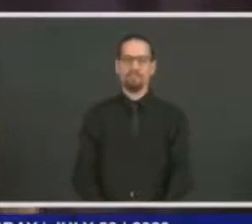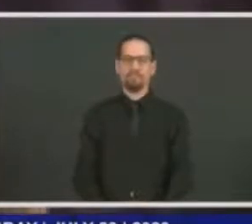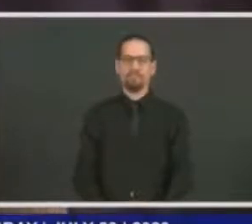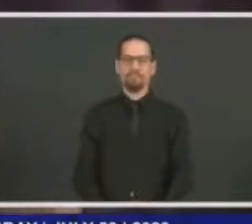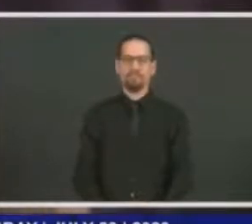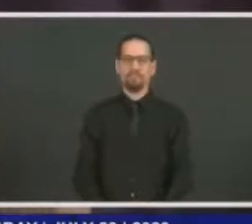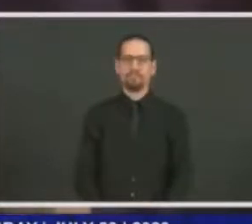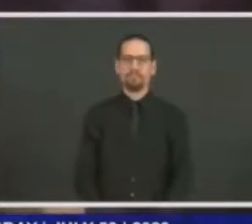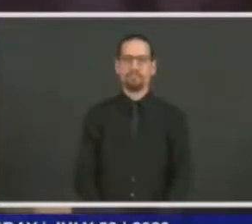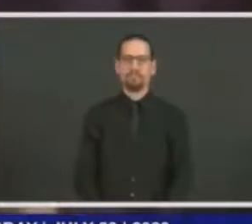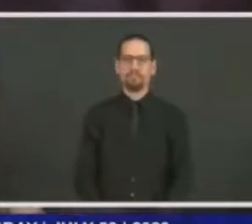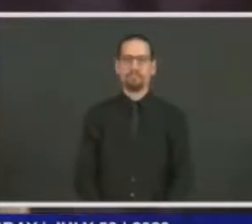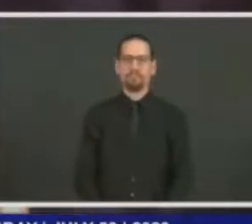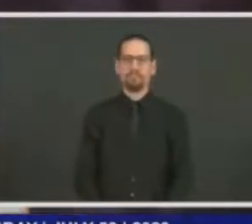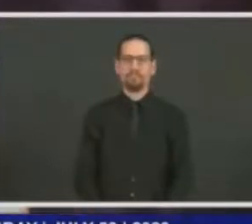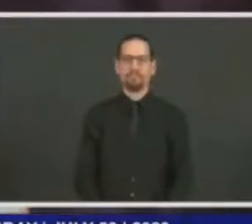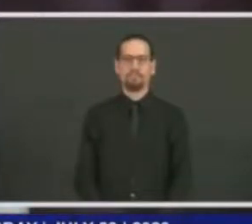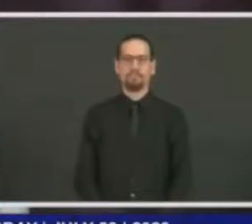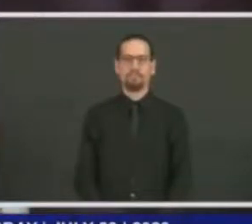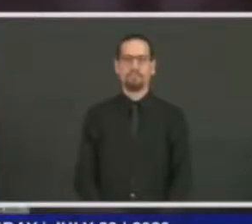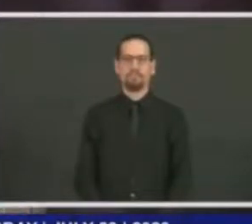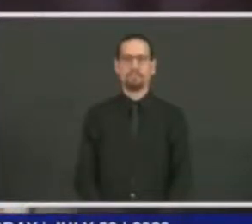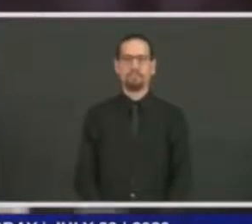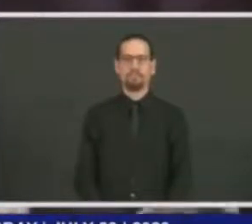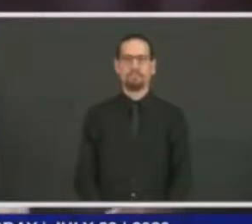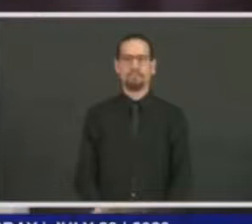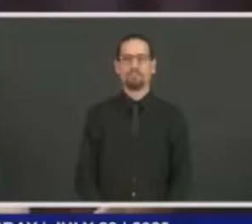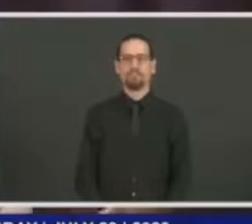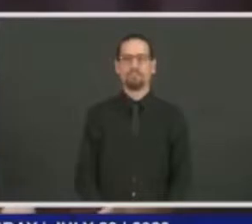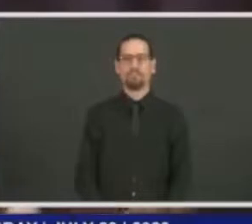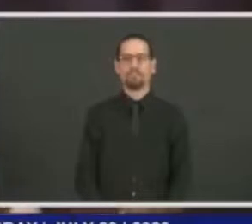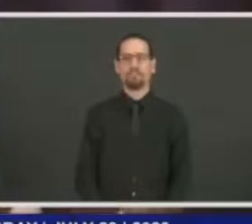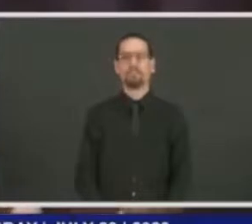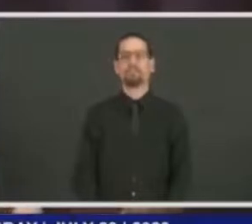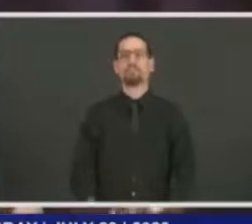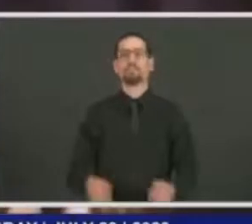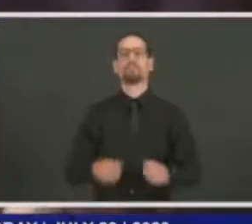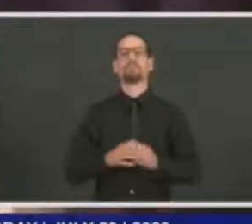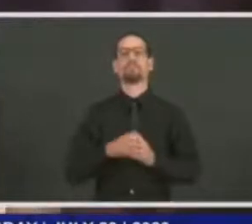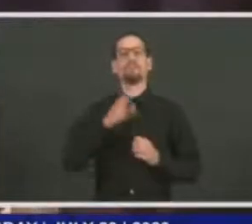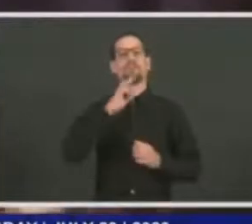seguro y todas las medidas se hayan llevado a cabo. I would also like to give you the